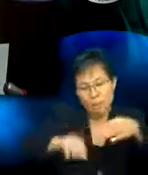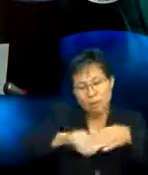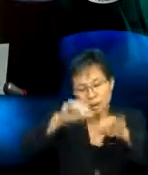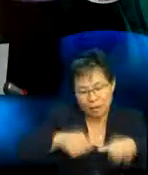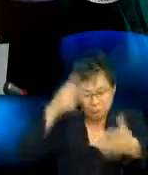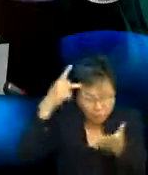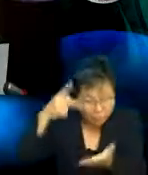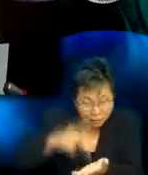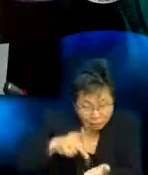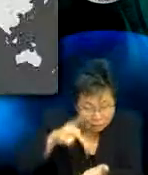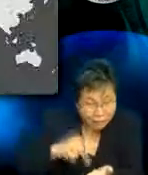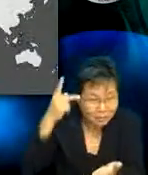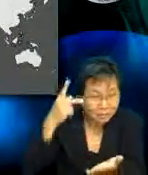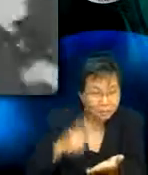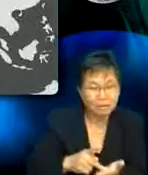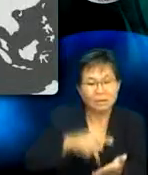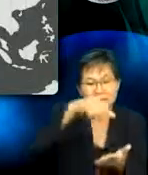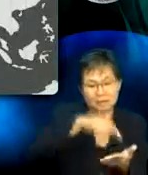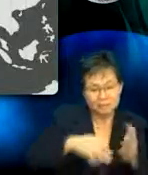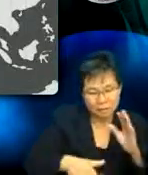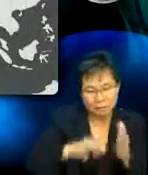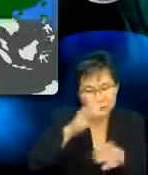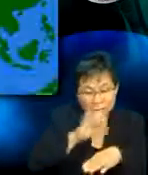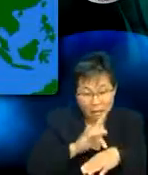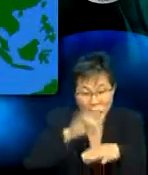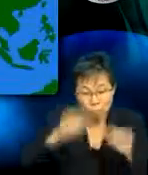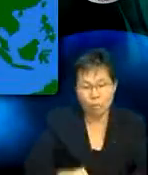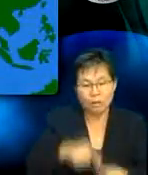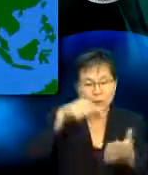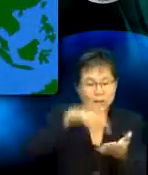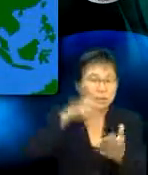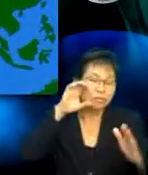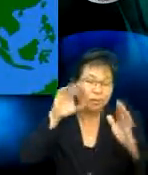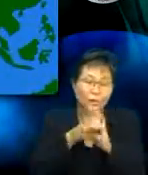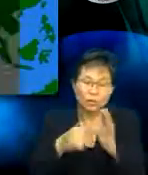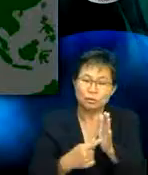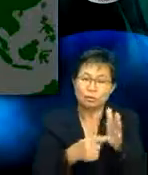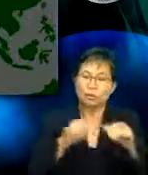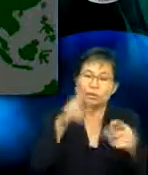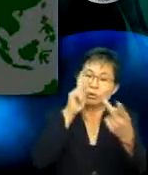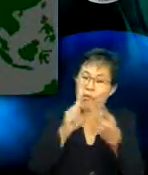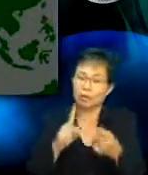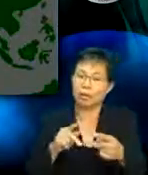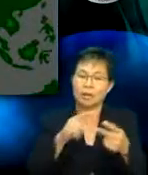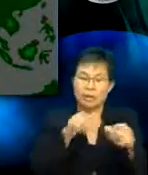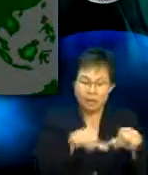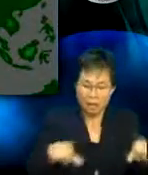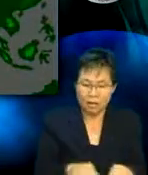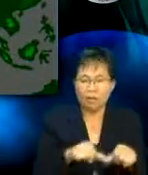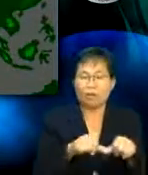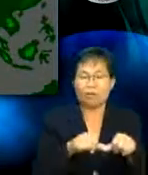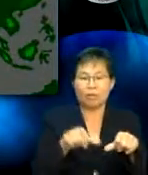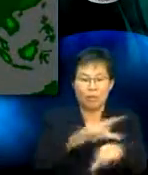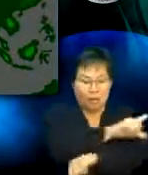minerals can be detected. These photographs can also show suitable areas of land